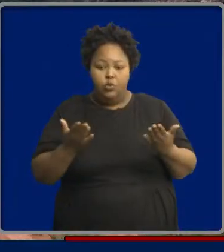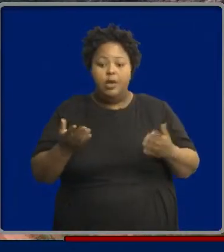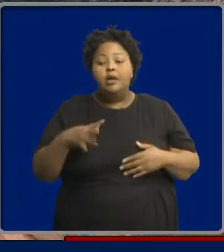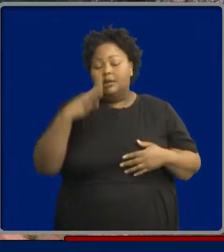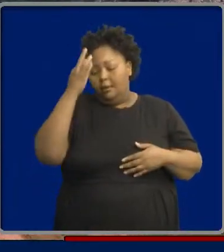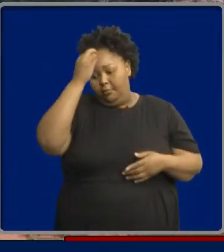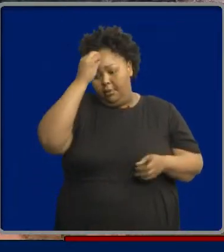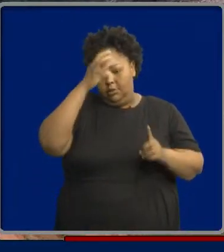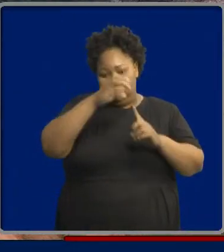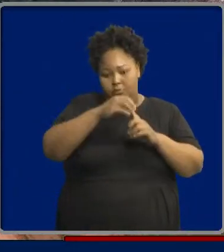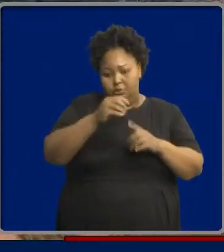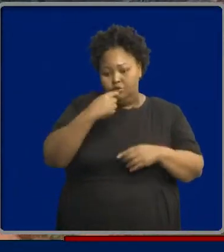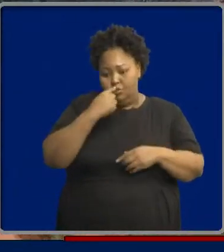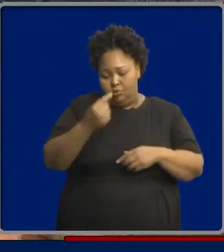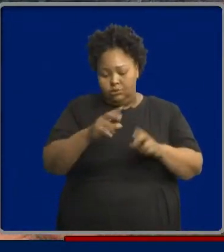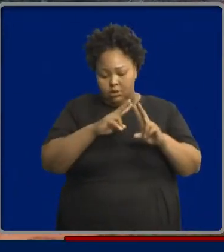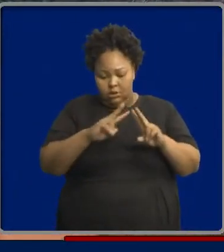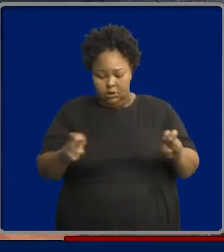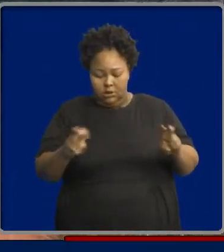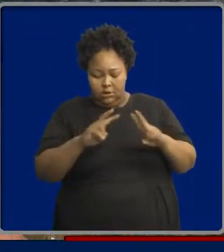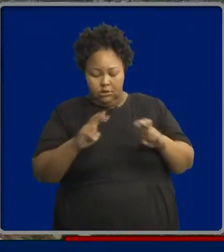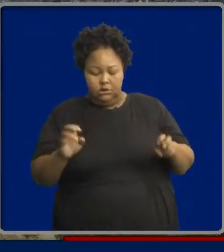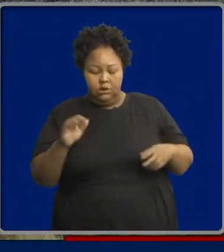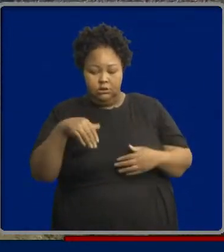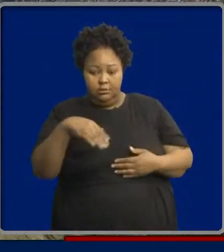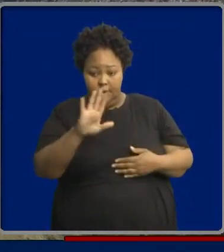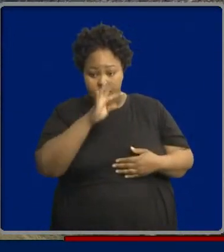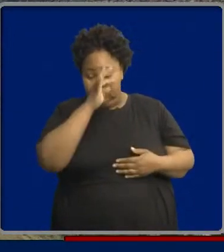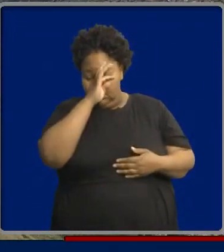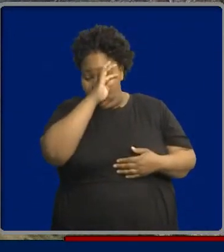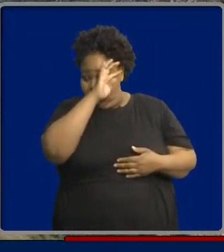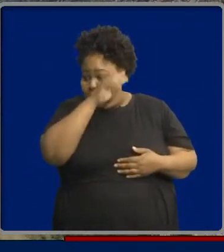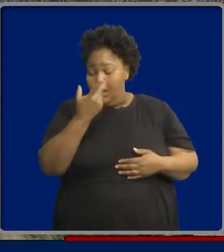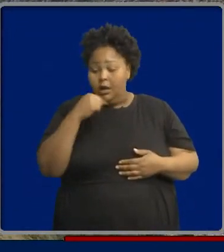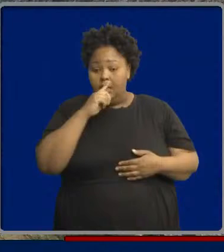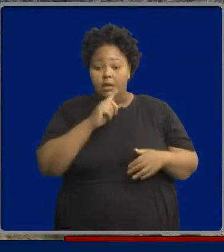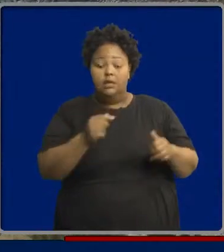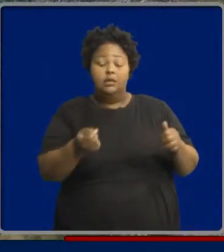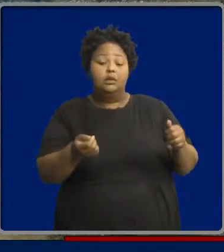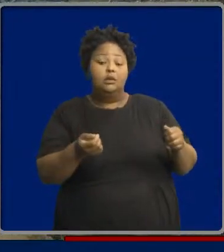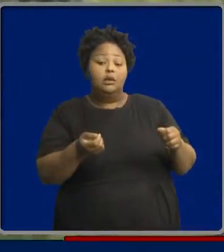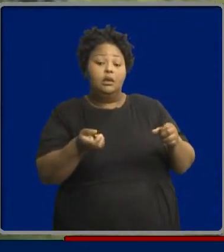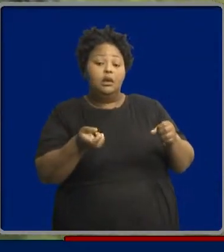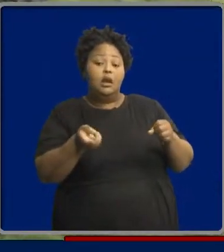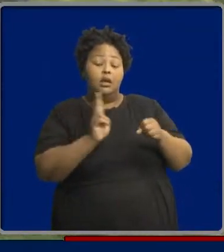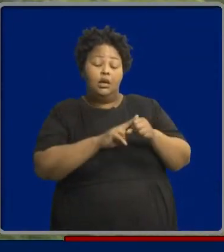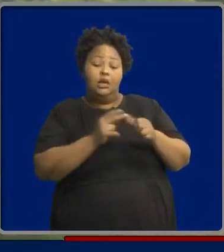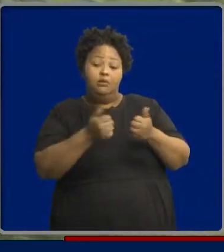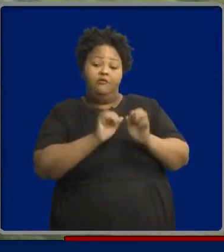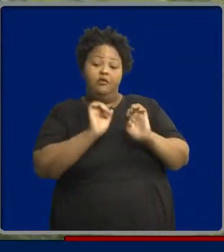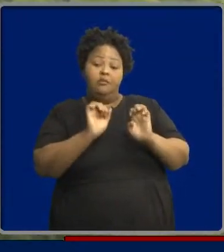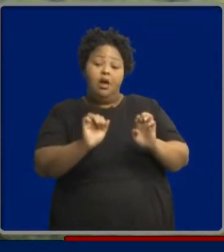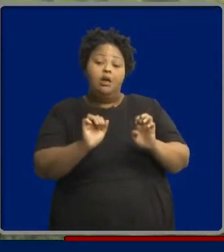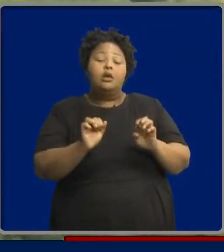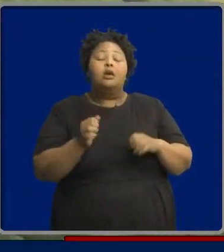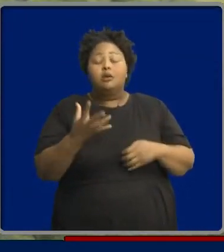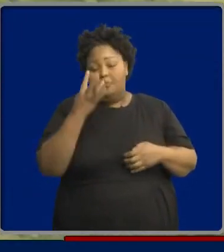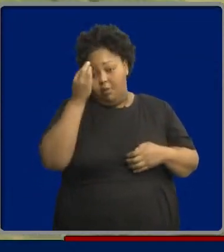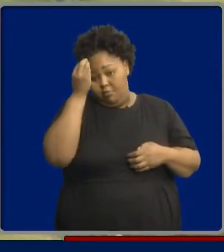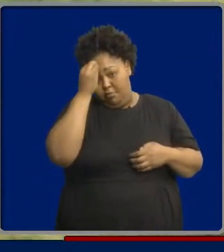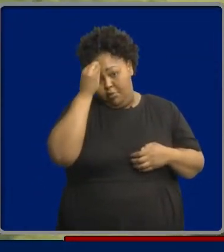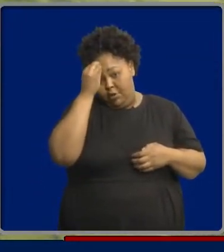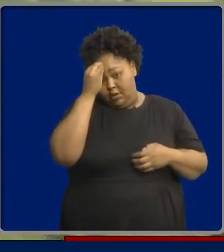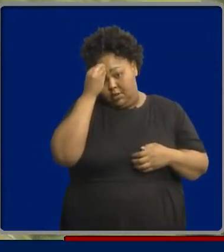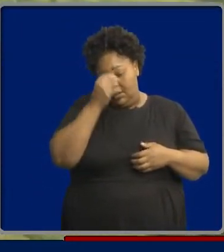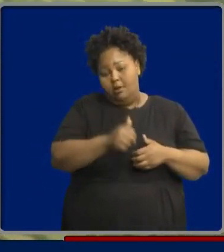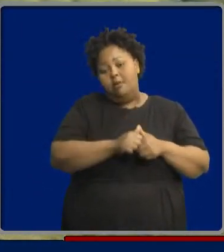haven't said anything because they are avoiding contact with the police. The drone technology was used during the search as